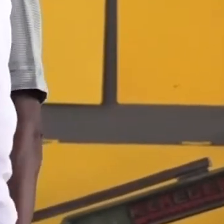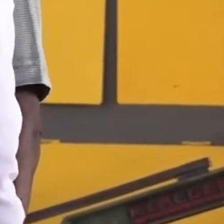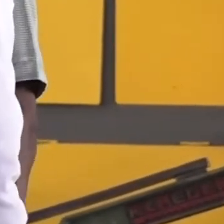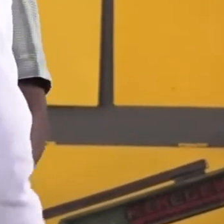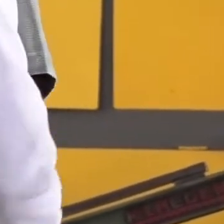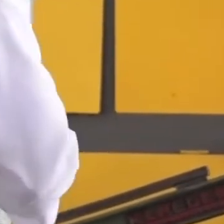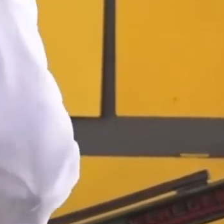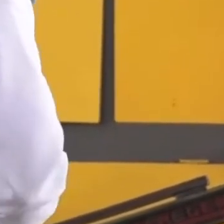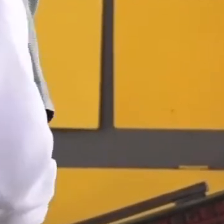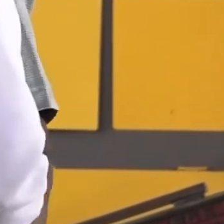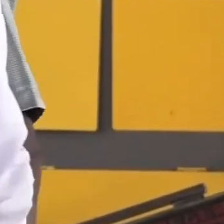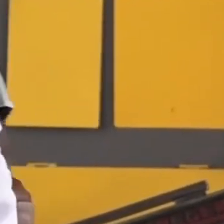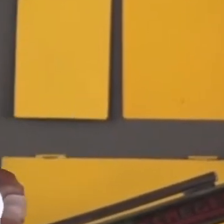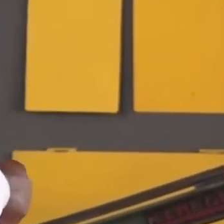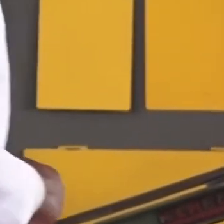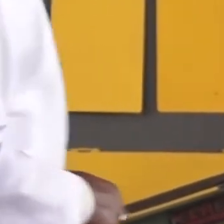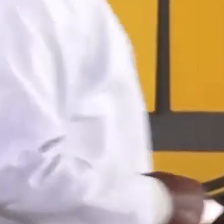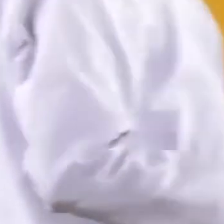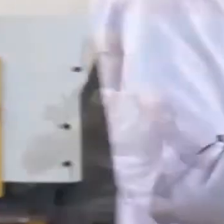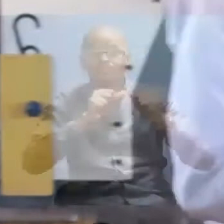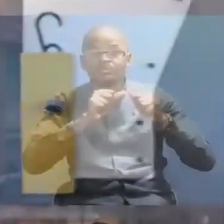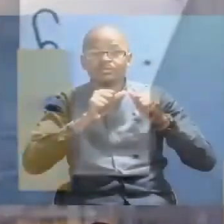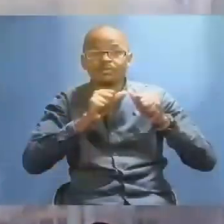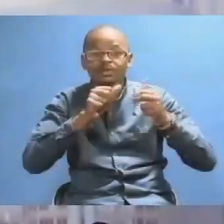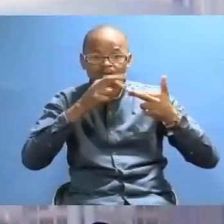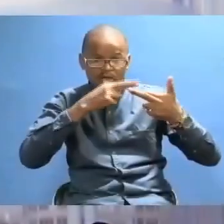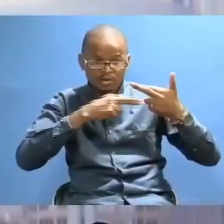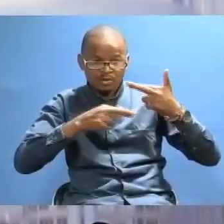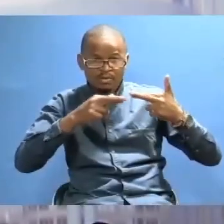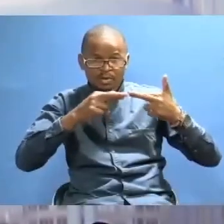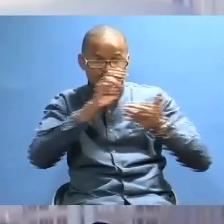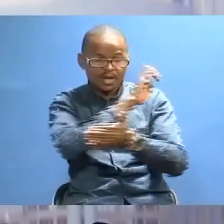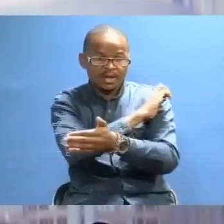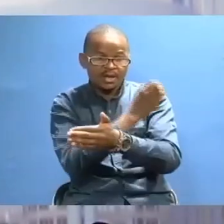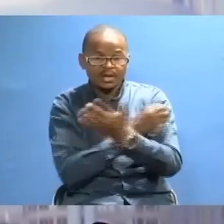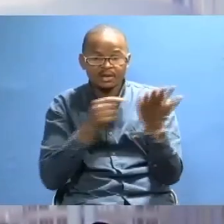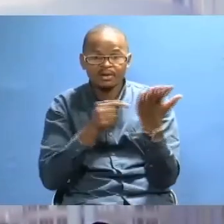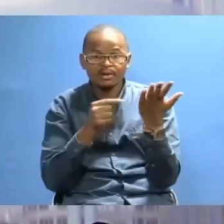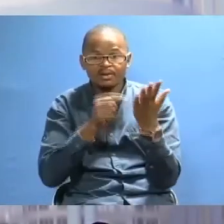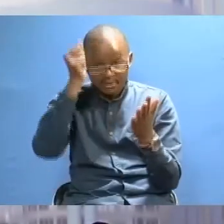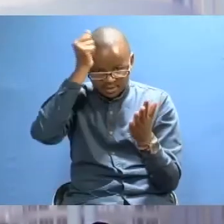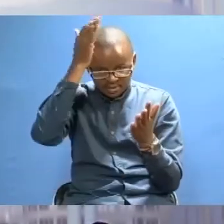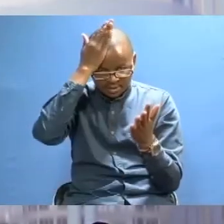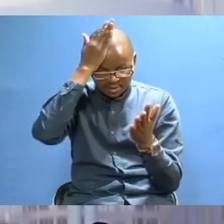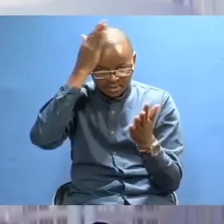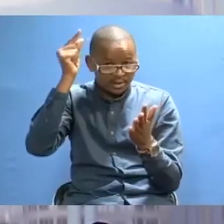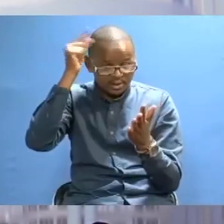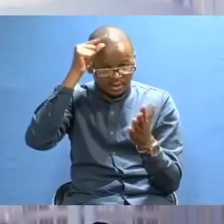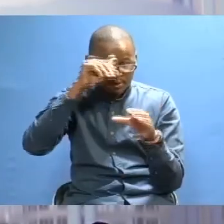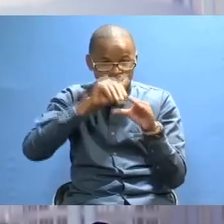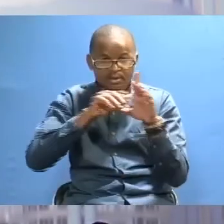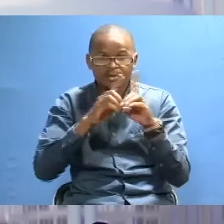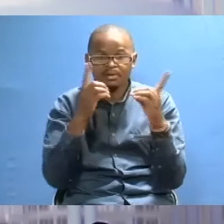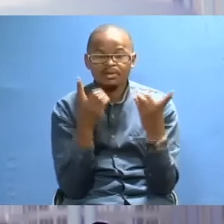postgraduate programs: Master of Science Renewable Energy Technology. Master of Science degrees